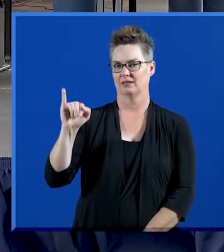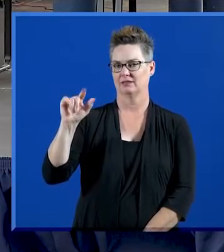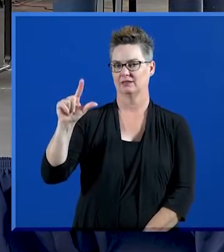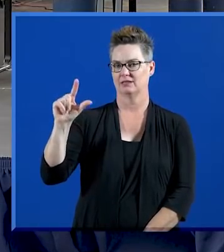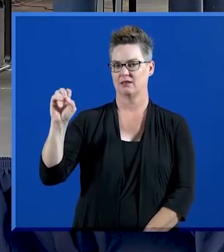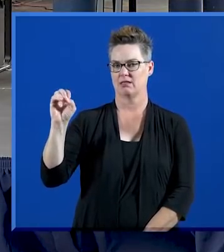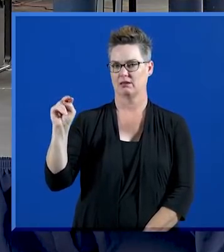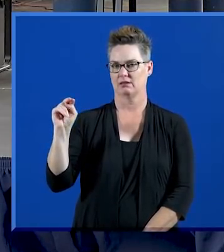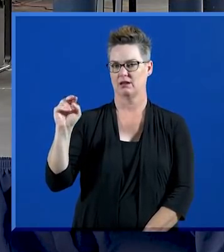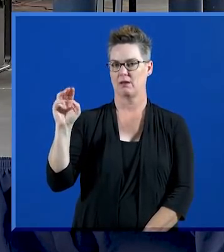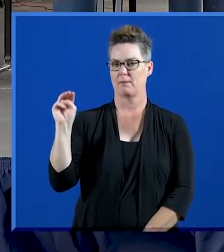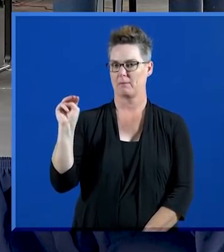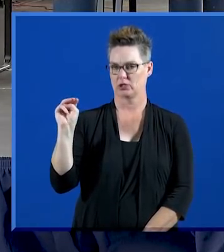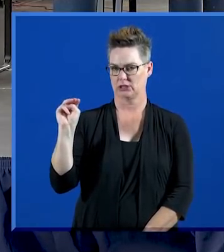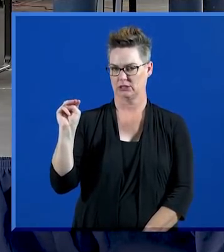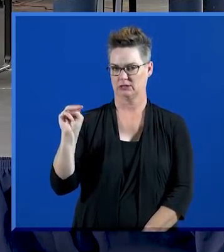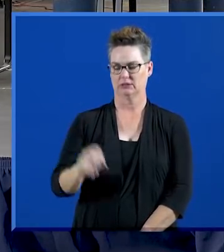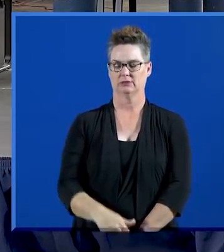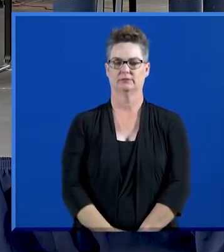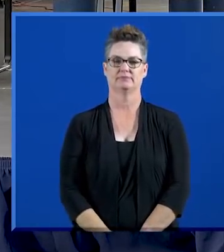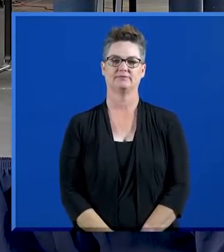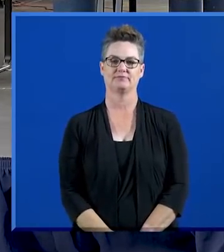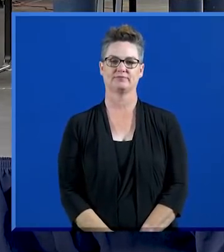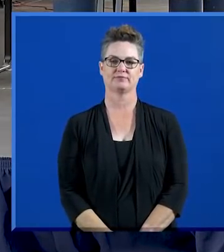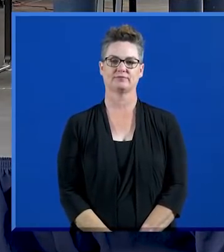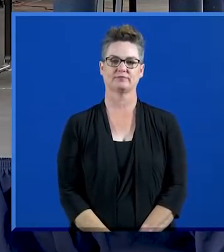Dylan Martson.